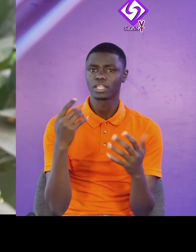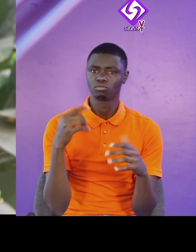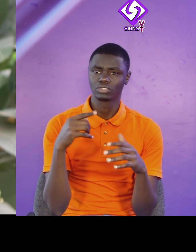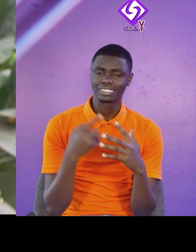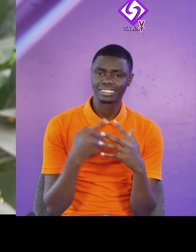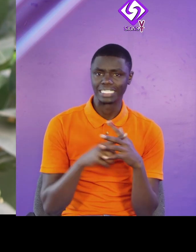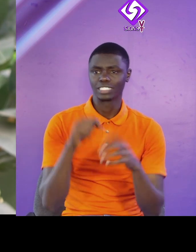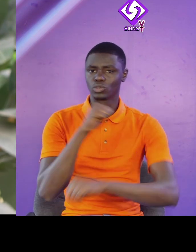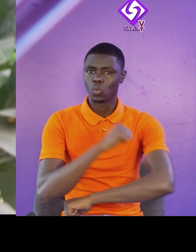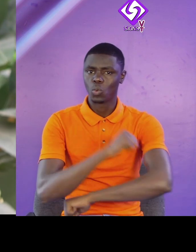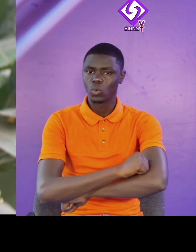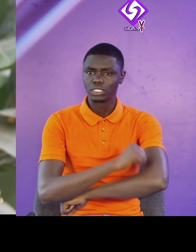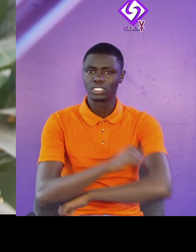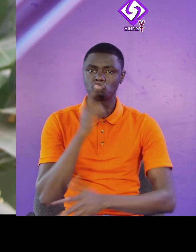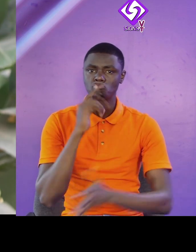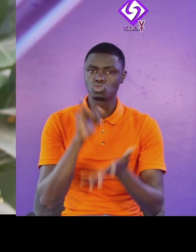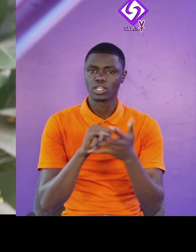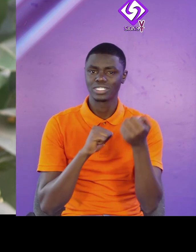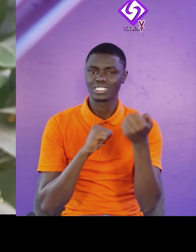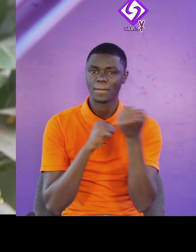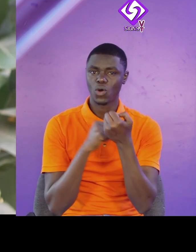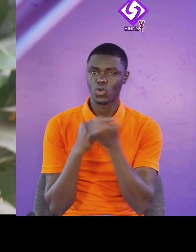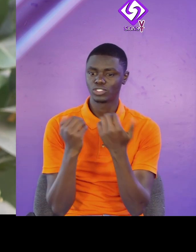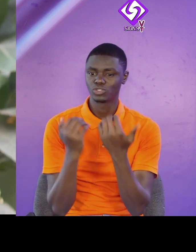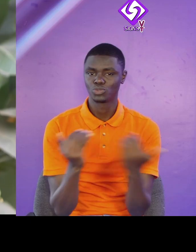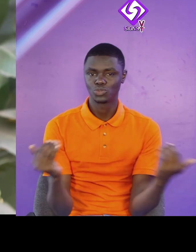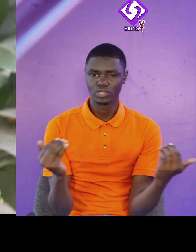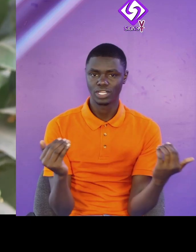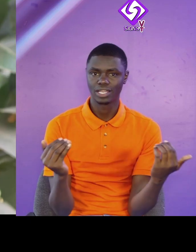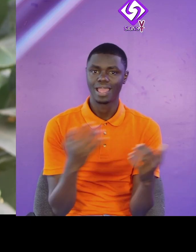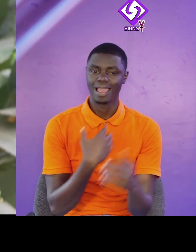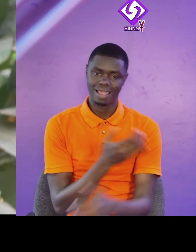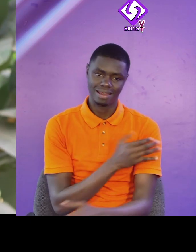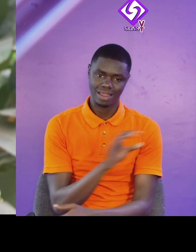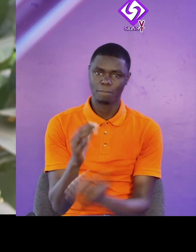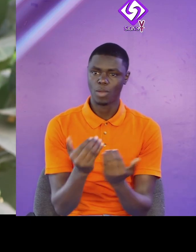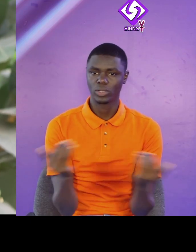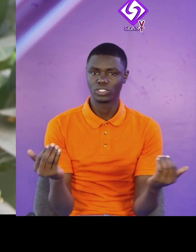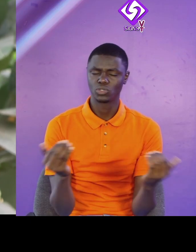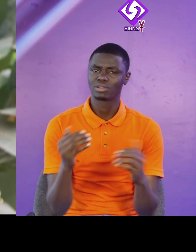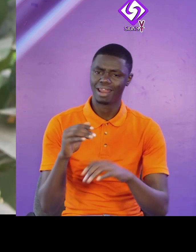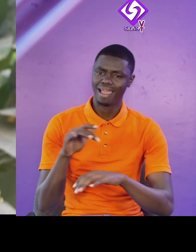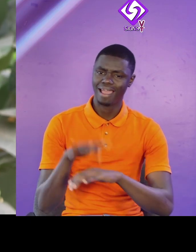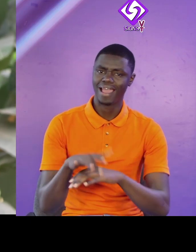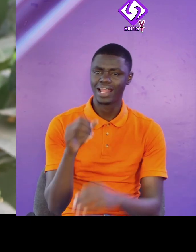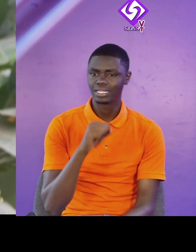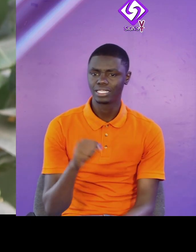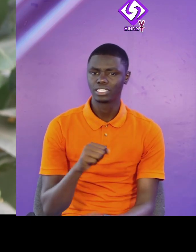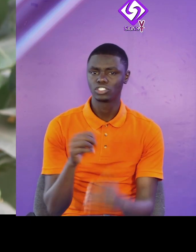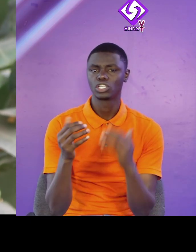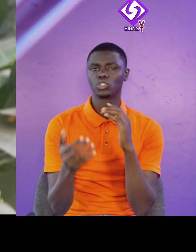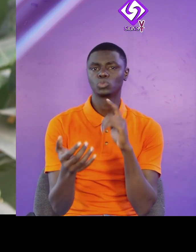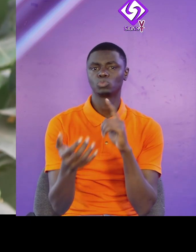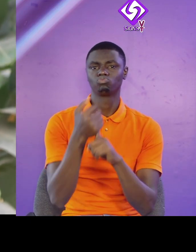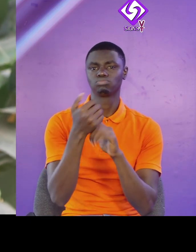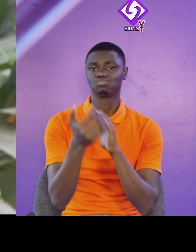that we support children and empower them at an early age to have the skills